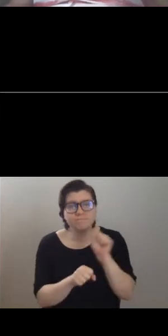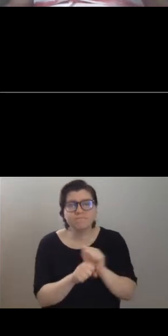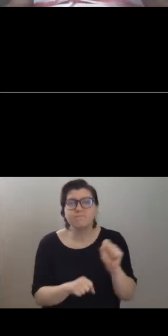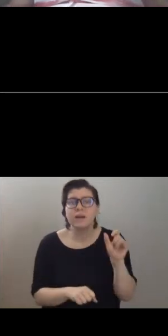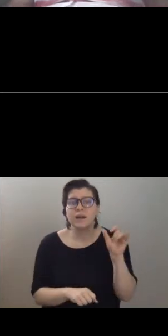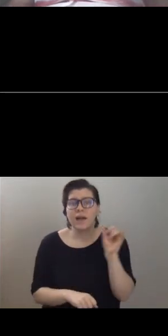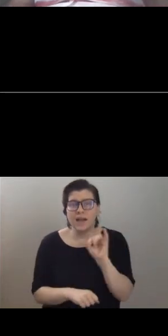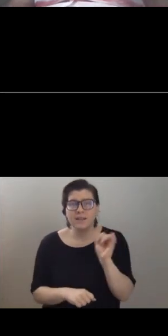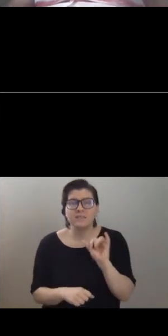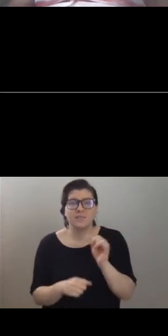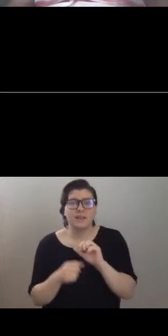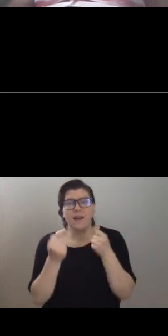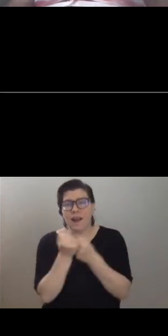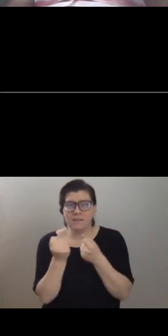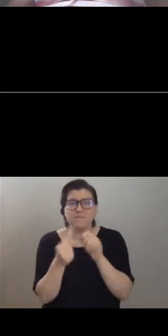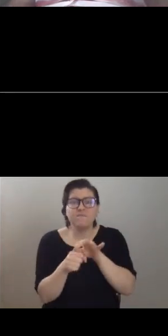advocate.